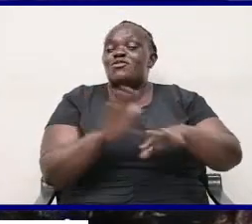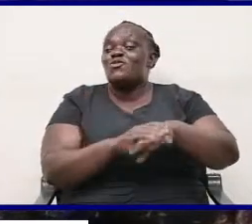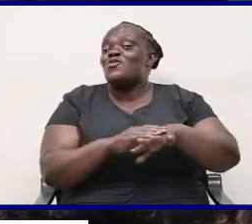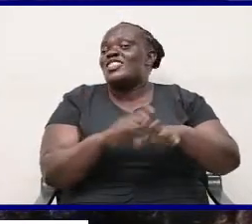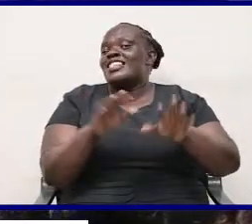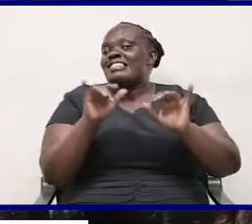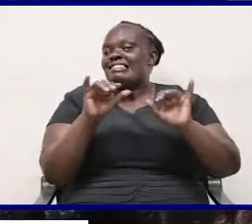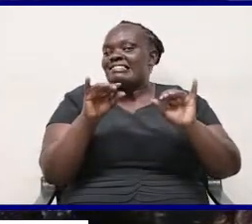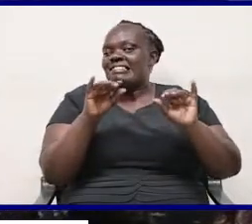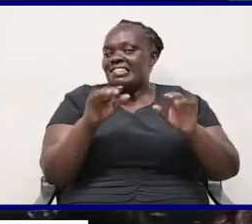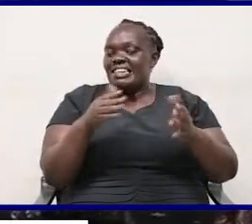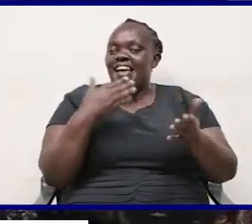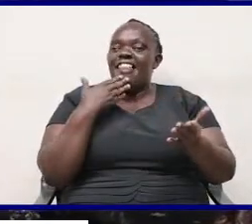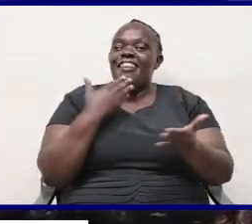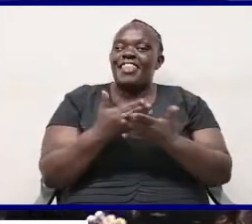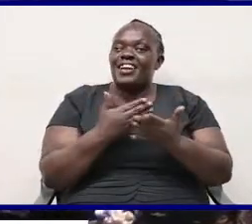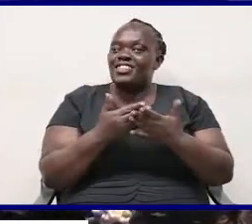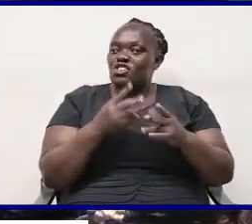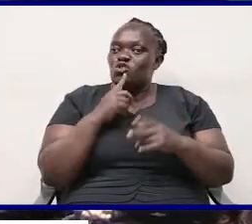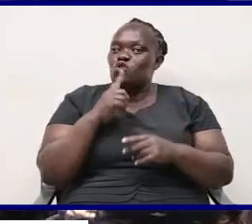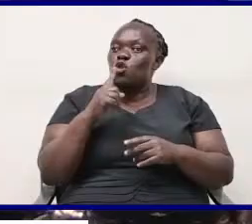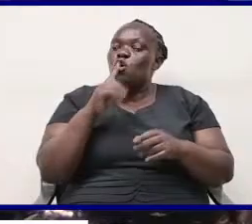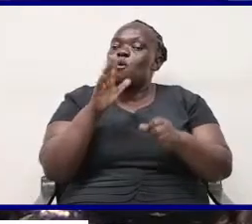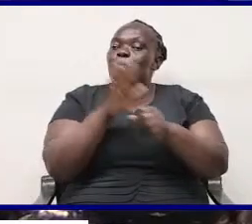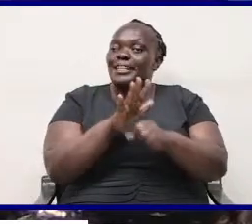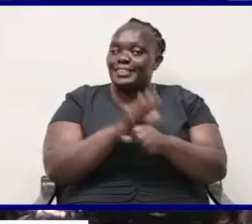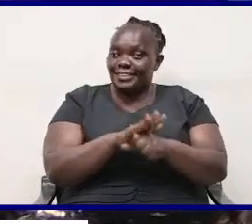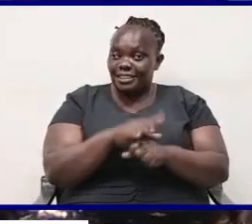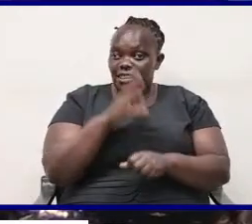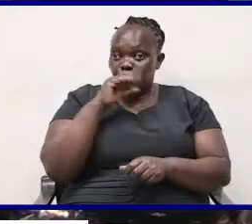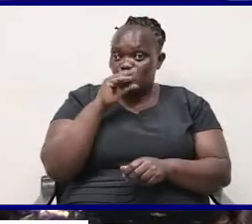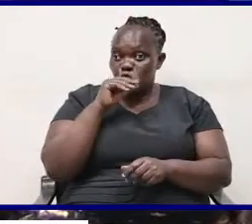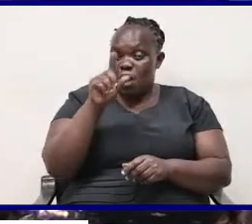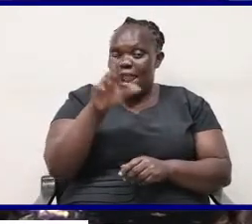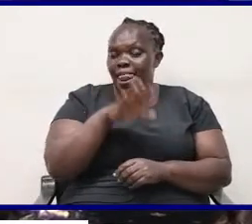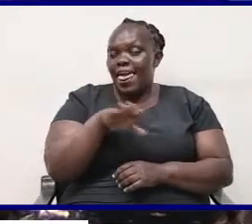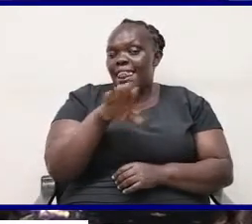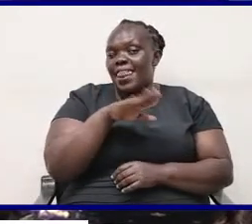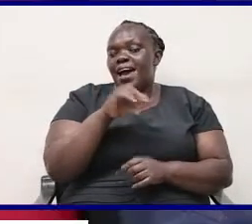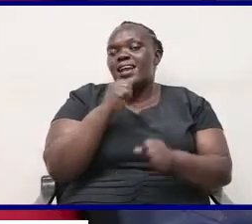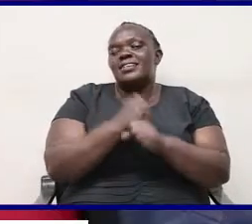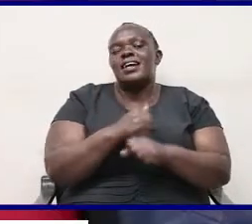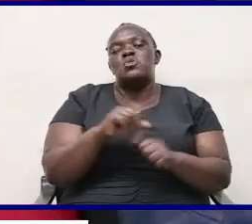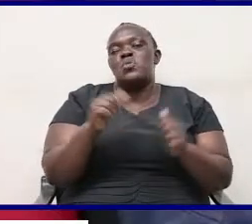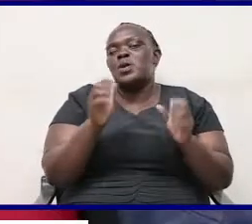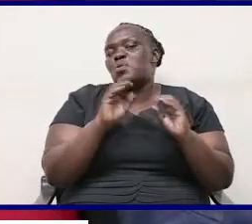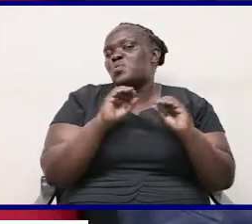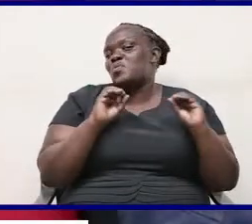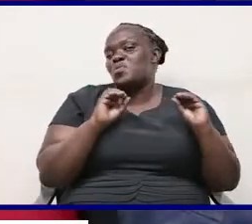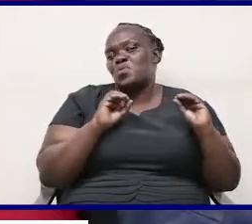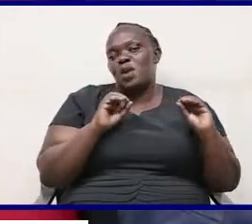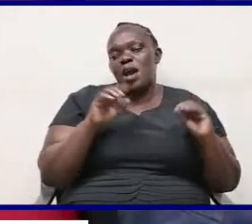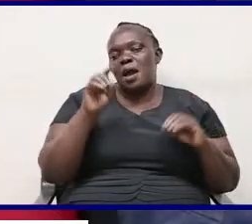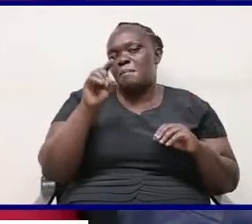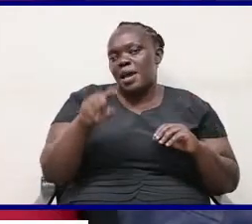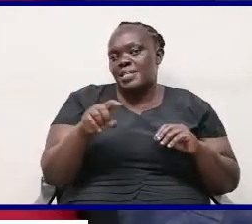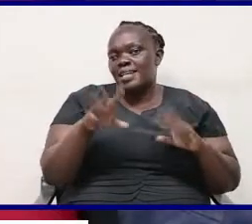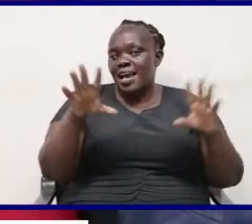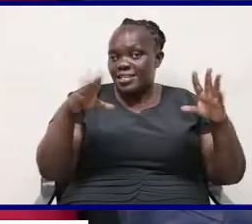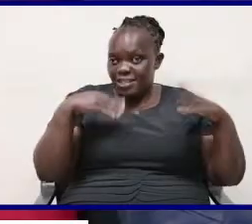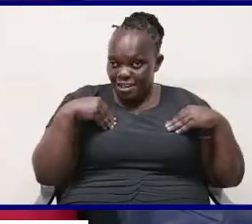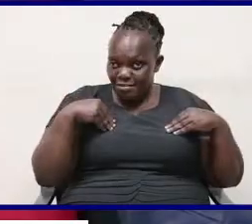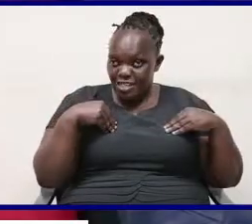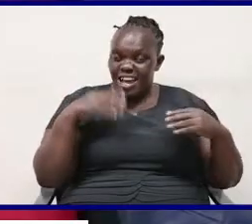yeah. Thanks so much, Spokes. I think that is one area we've really not done well. And I must admit